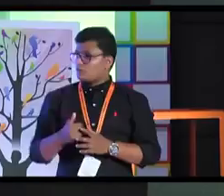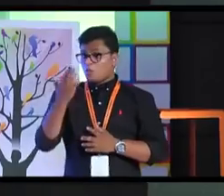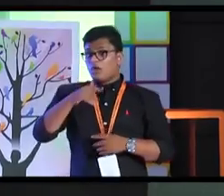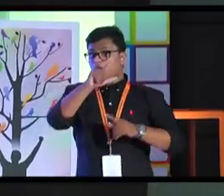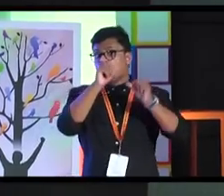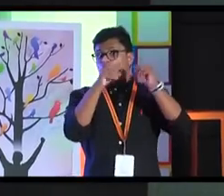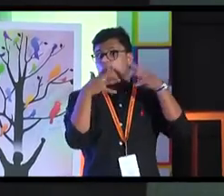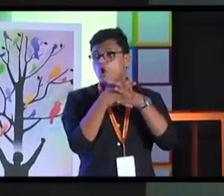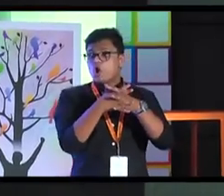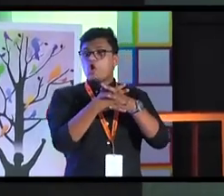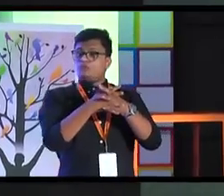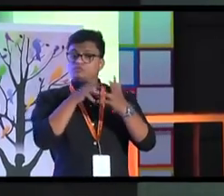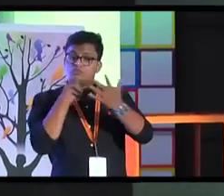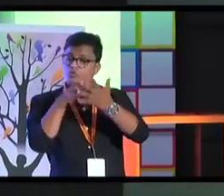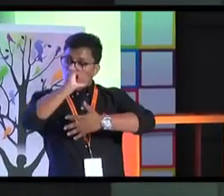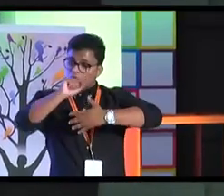policies and all that.